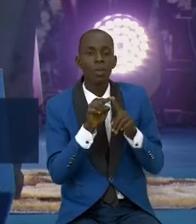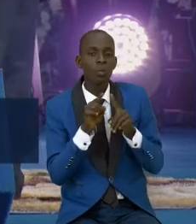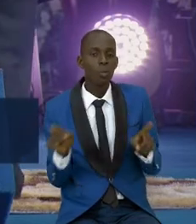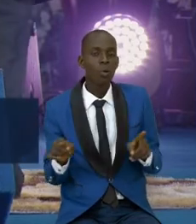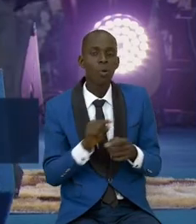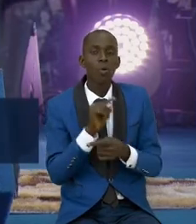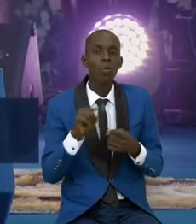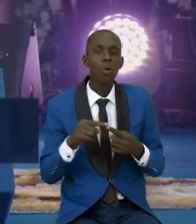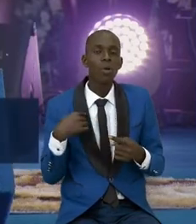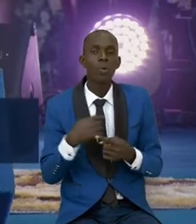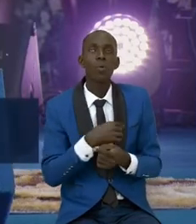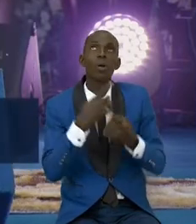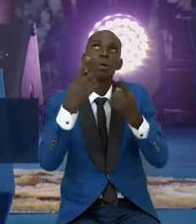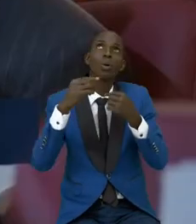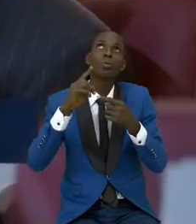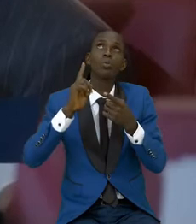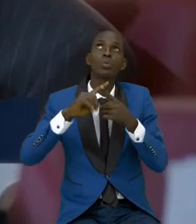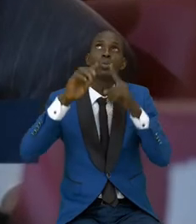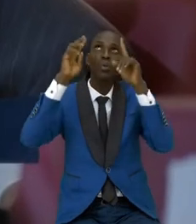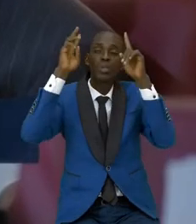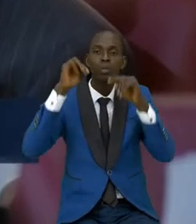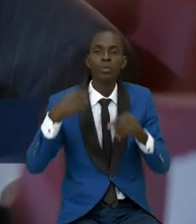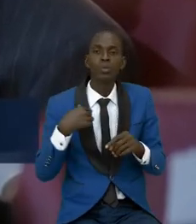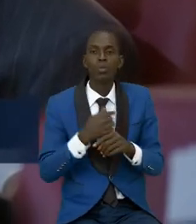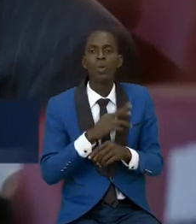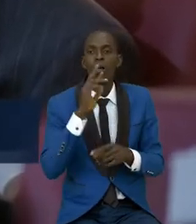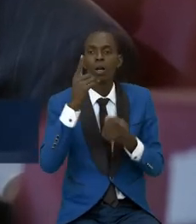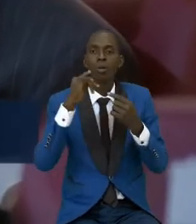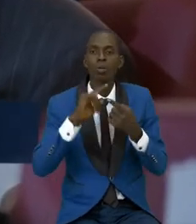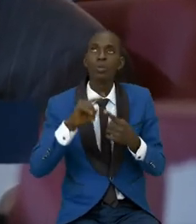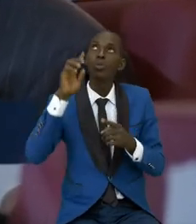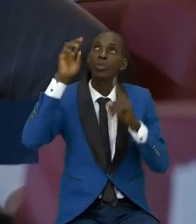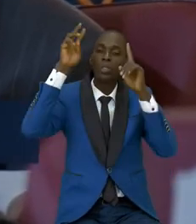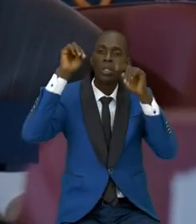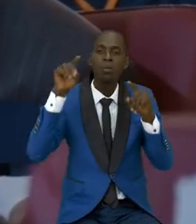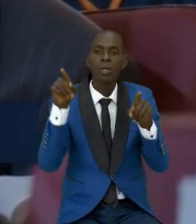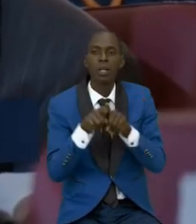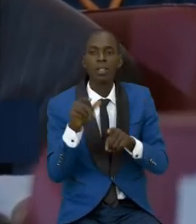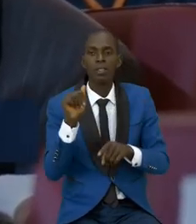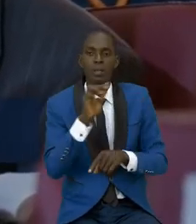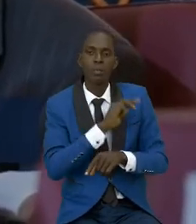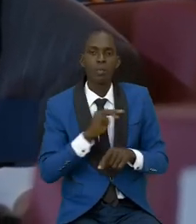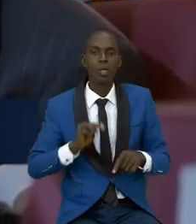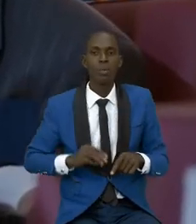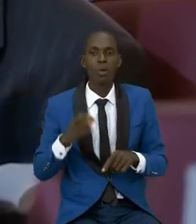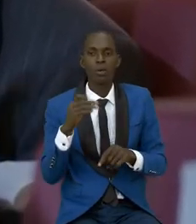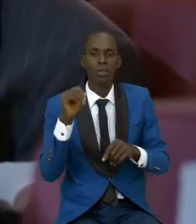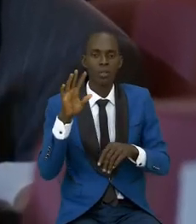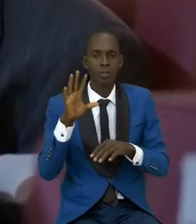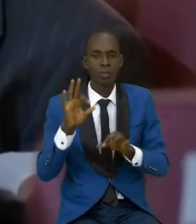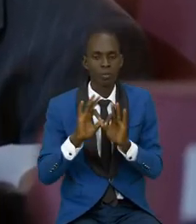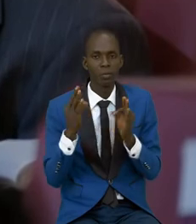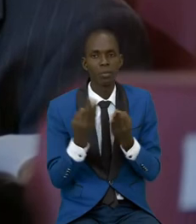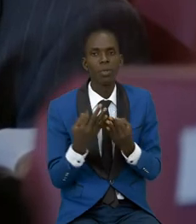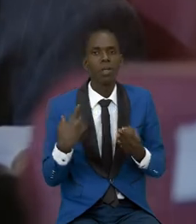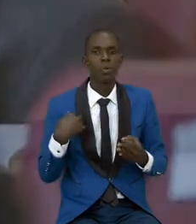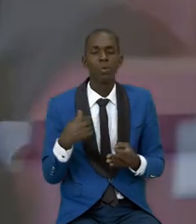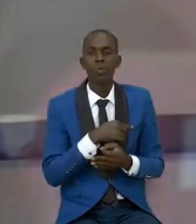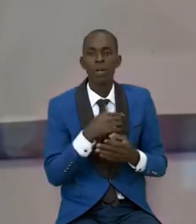come to him, we're coming to him as a member of the family, and we have a